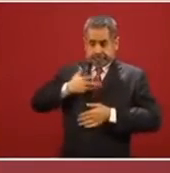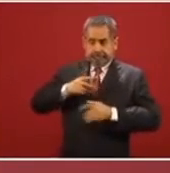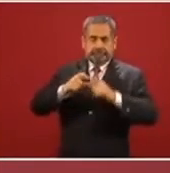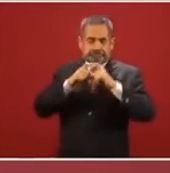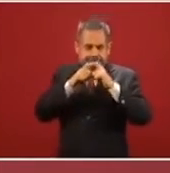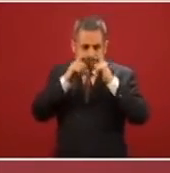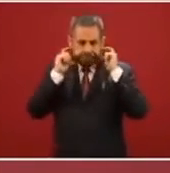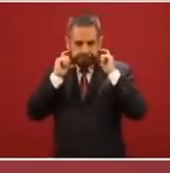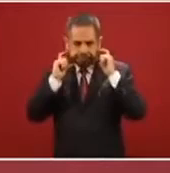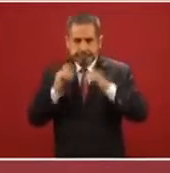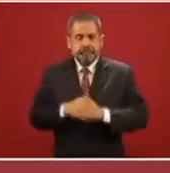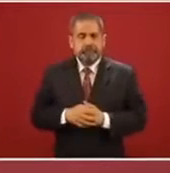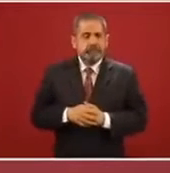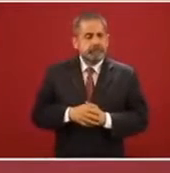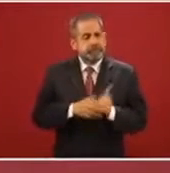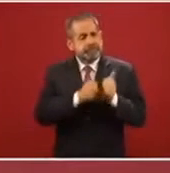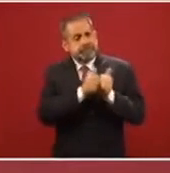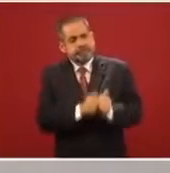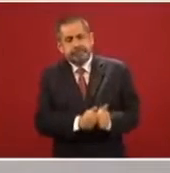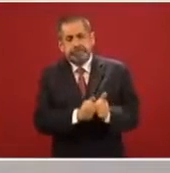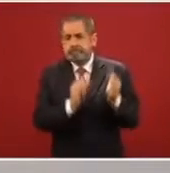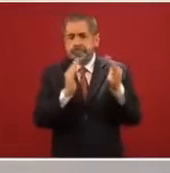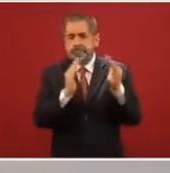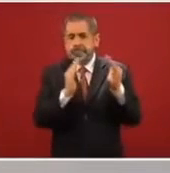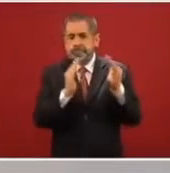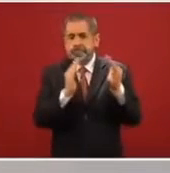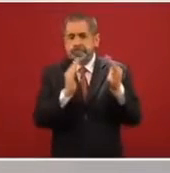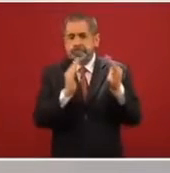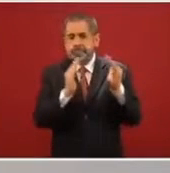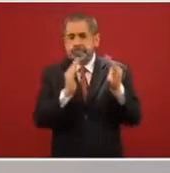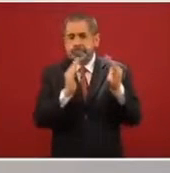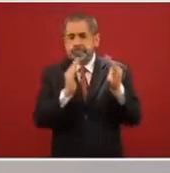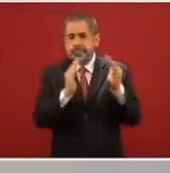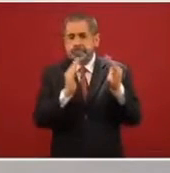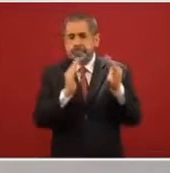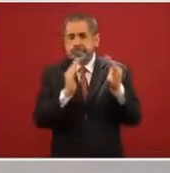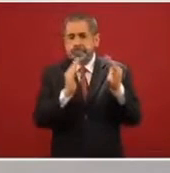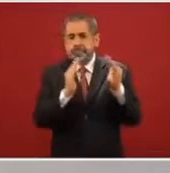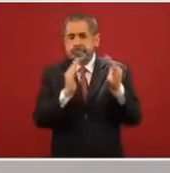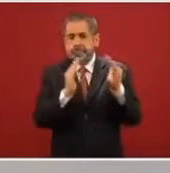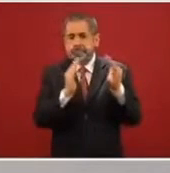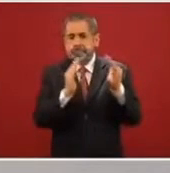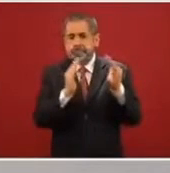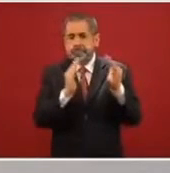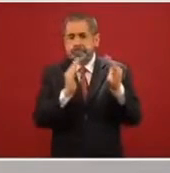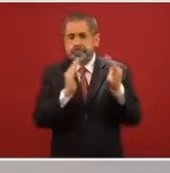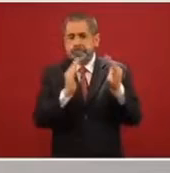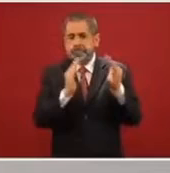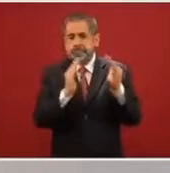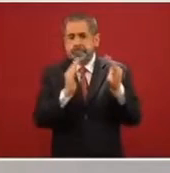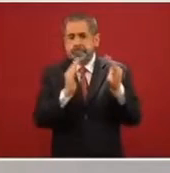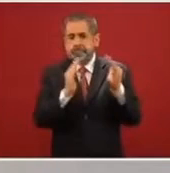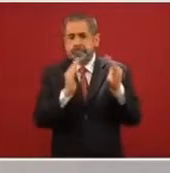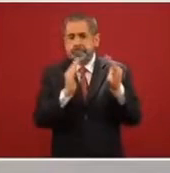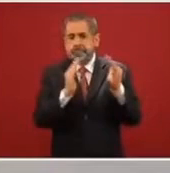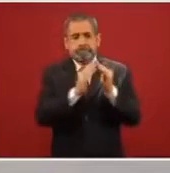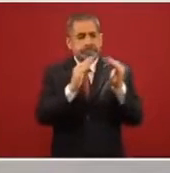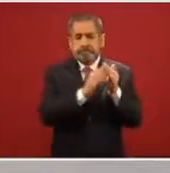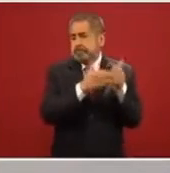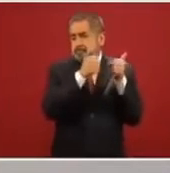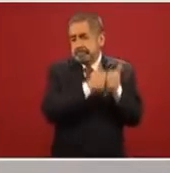la recuperación efectiva, manteniéndonos en casa, So the recovery is effective staying at